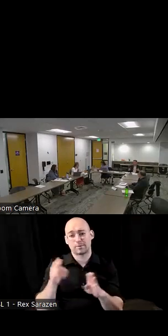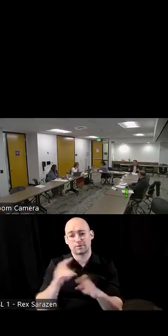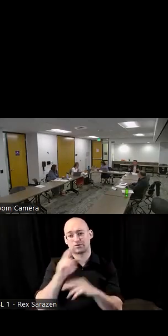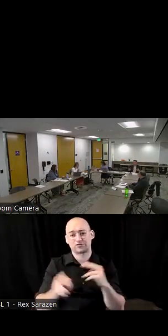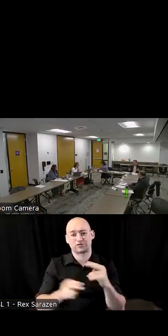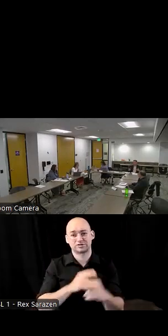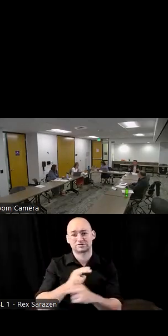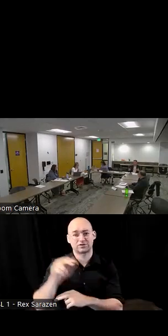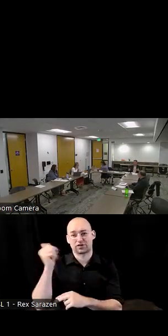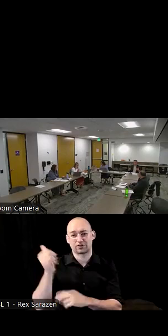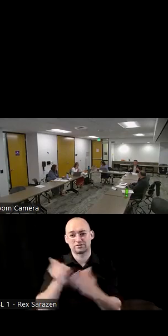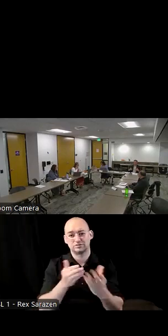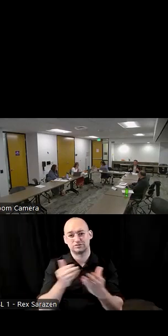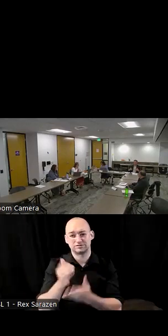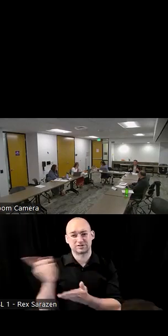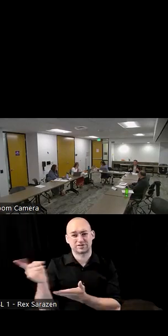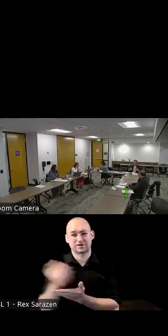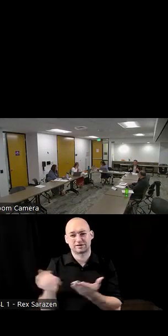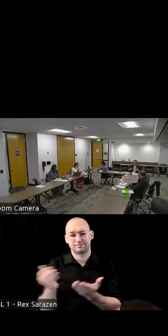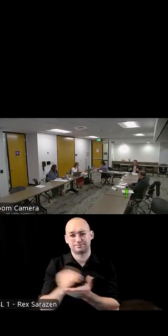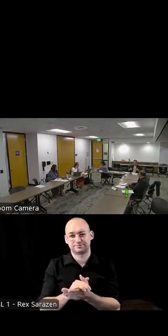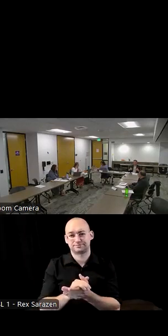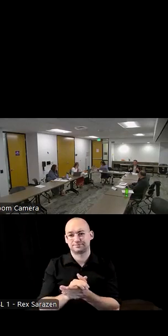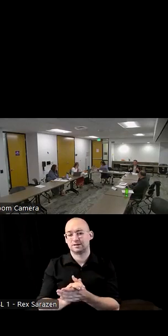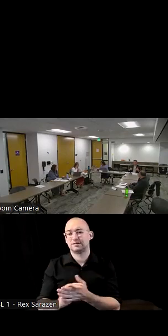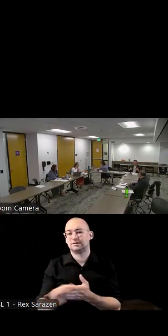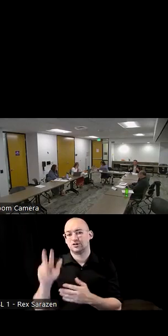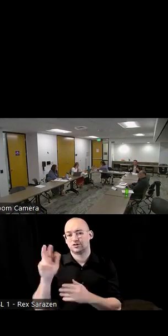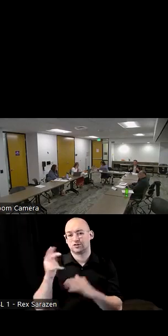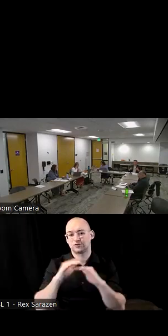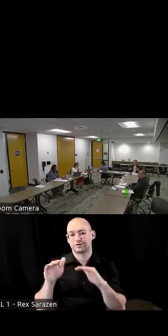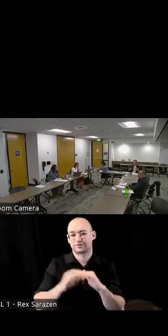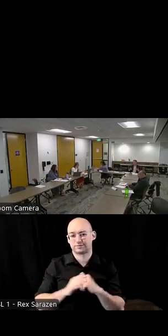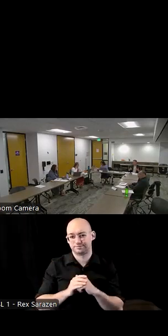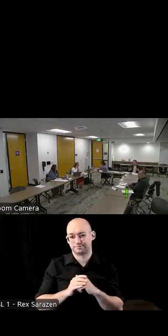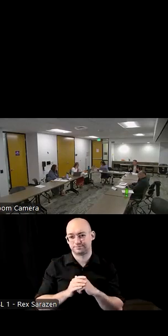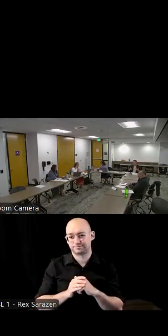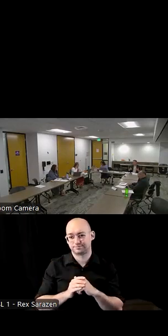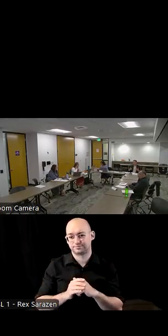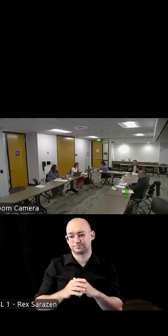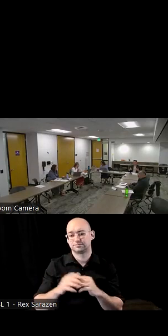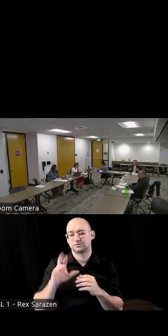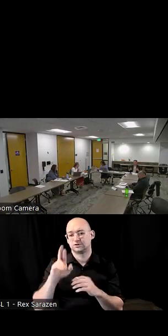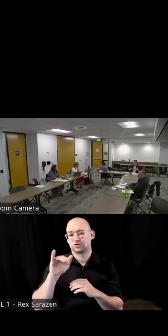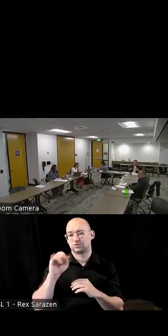other services they could receive. And then finally, the third tier would be like crisis management, crisis counseling. If somebody's